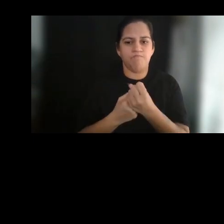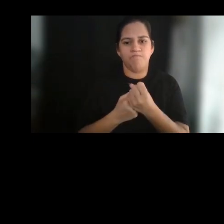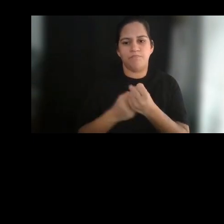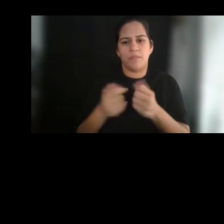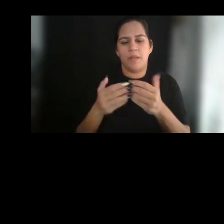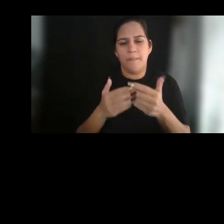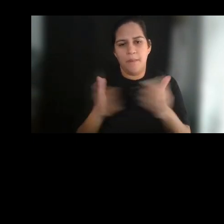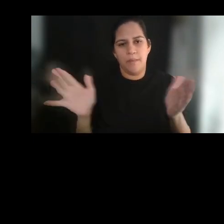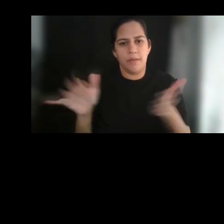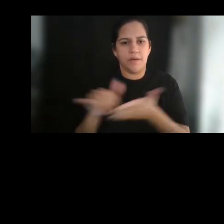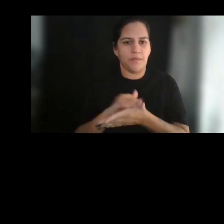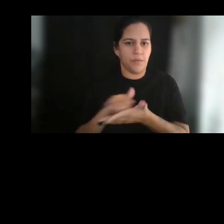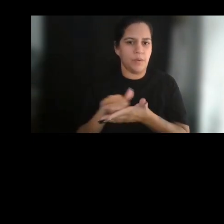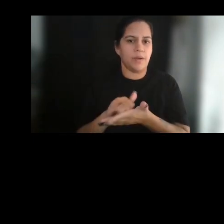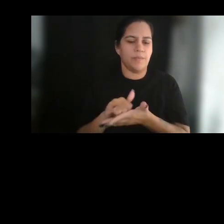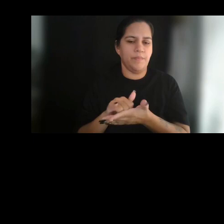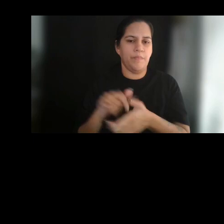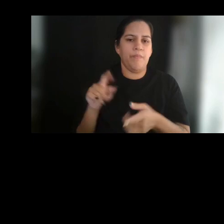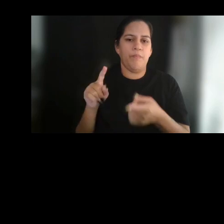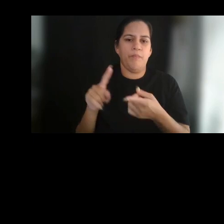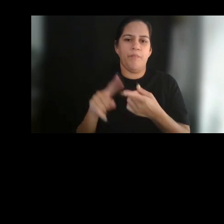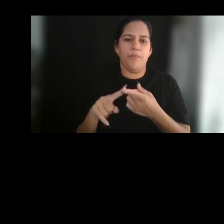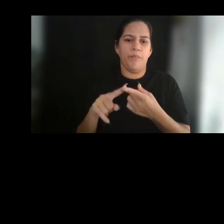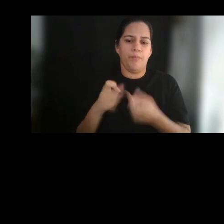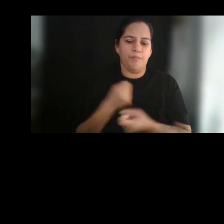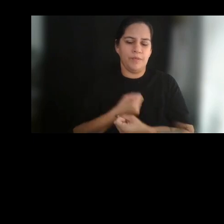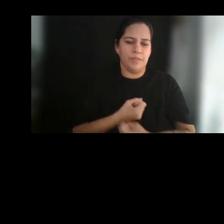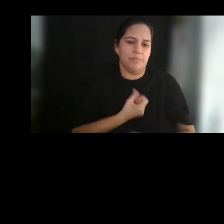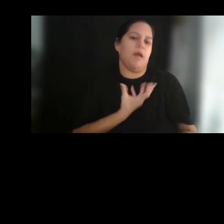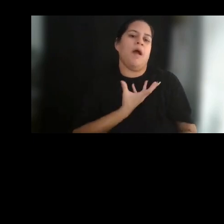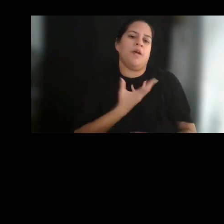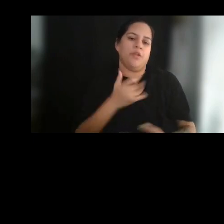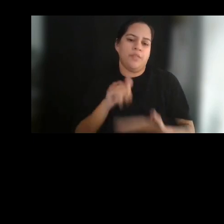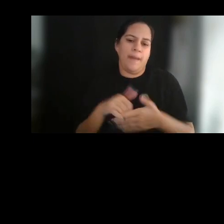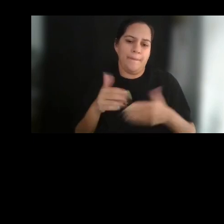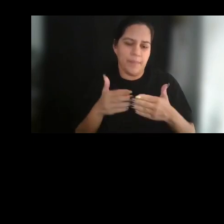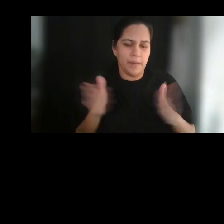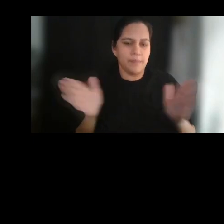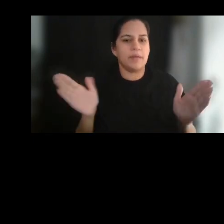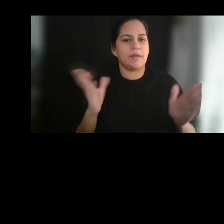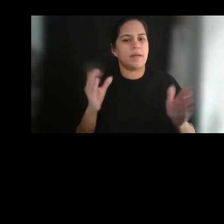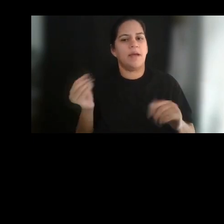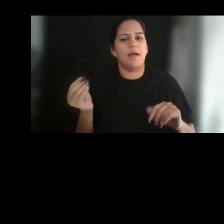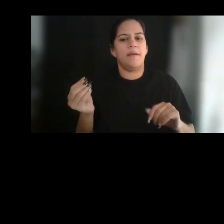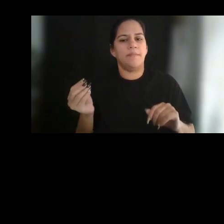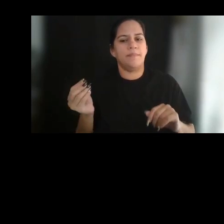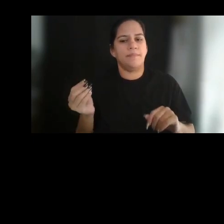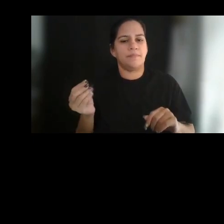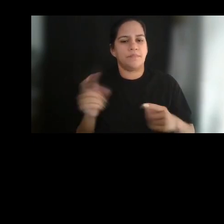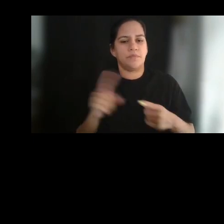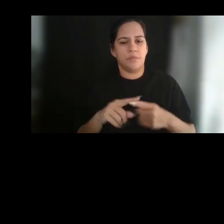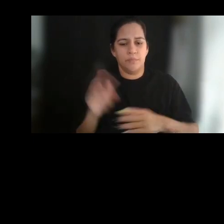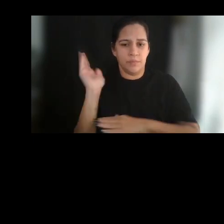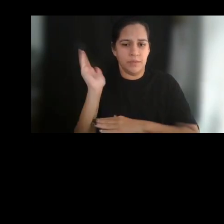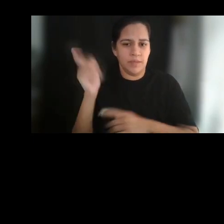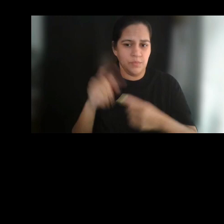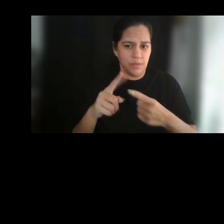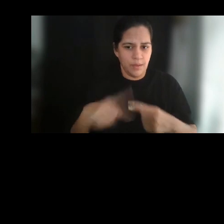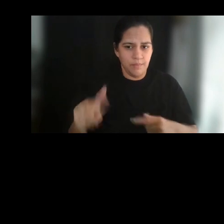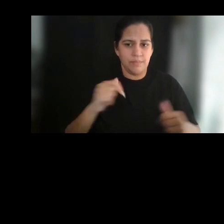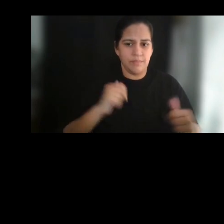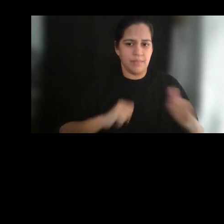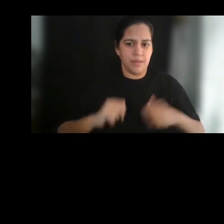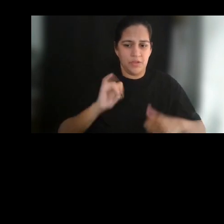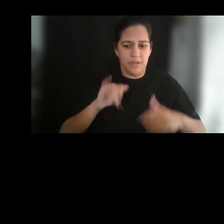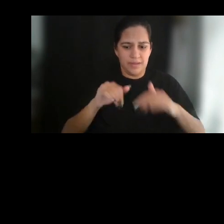to inspire that public and to present to them theater that was accessible, that